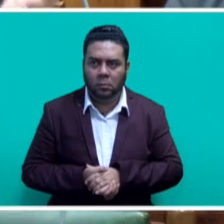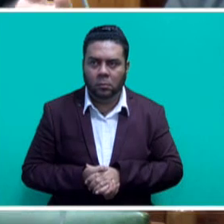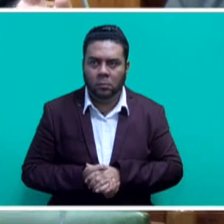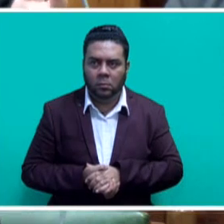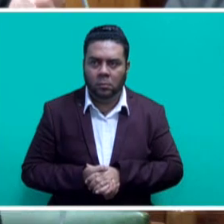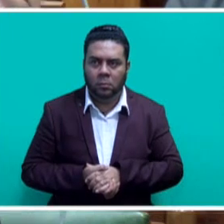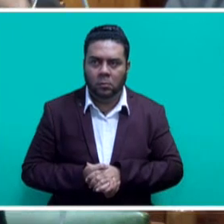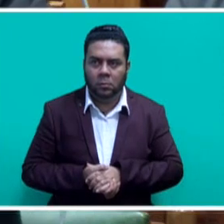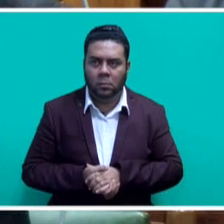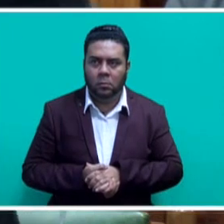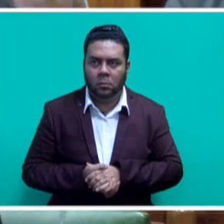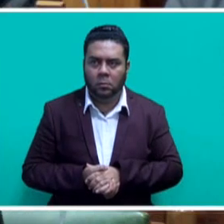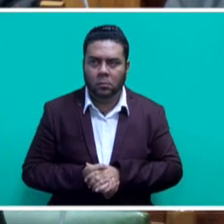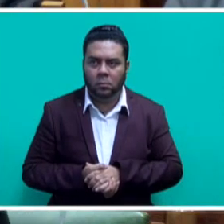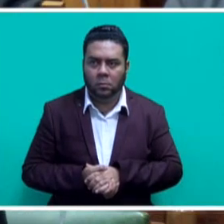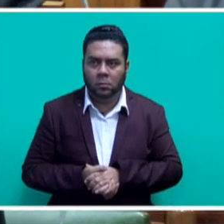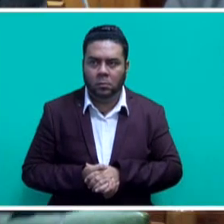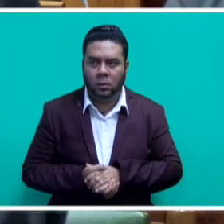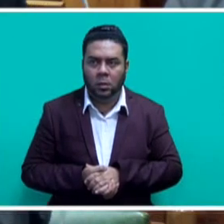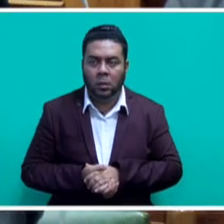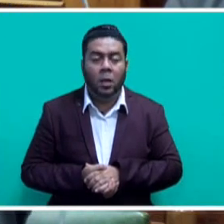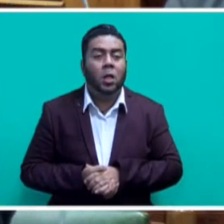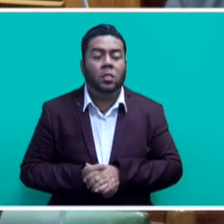well, that's the same thing. Thereafter, you should have listened.